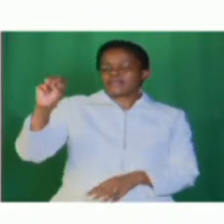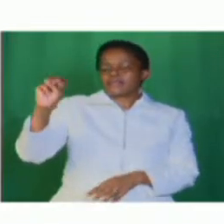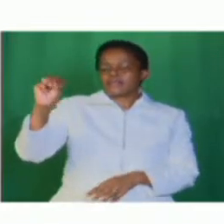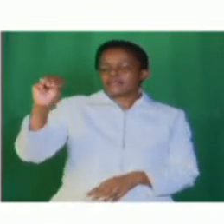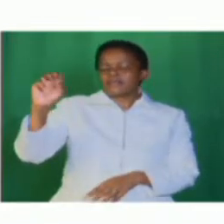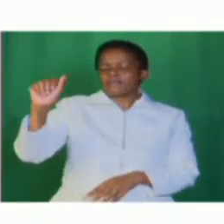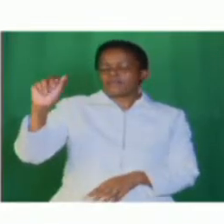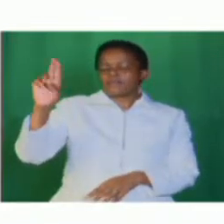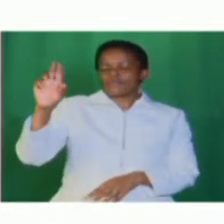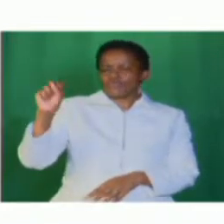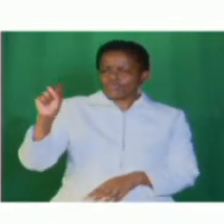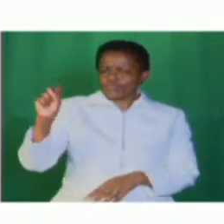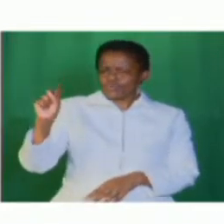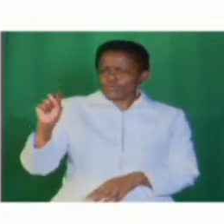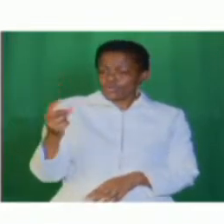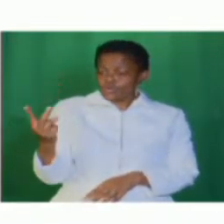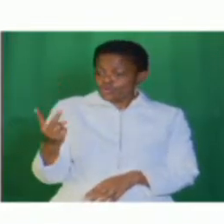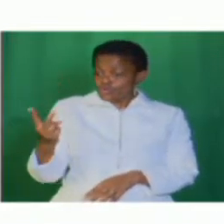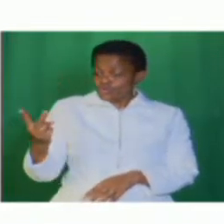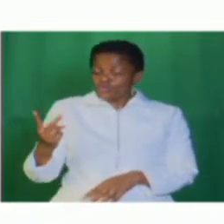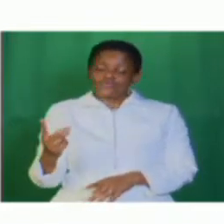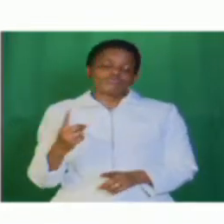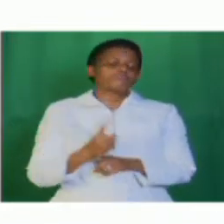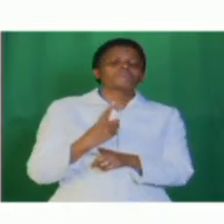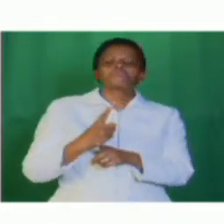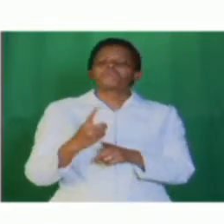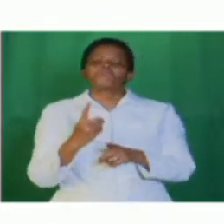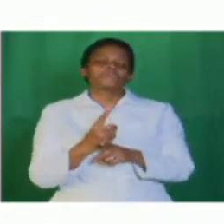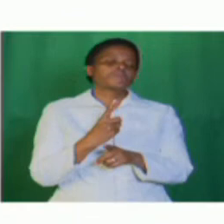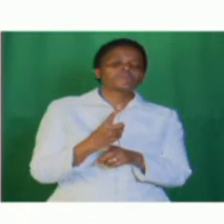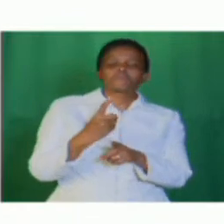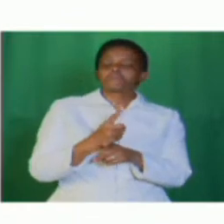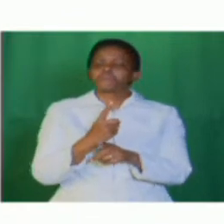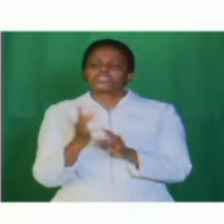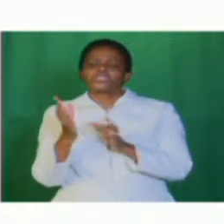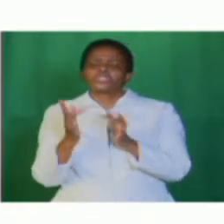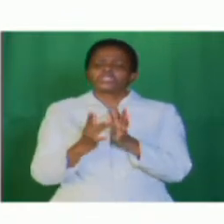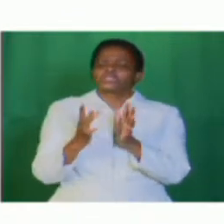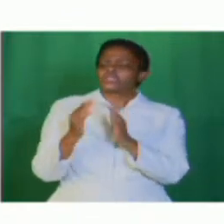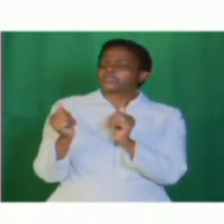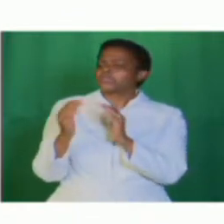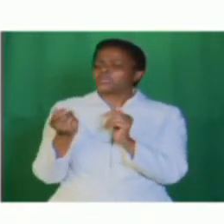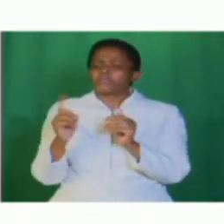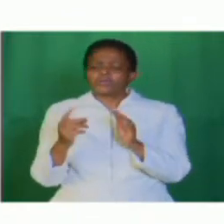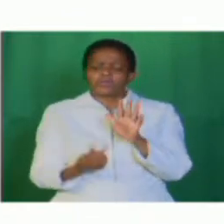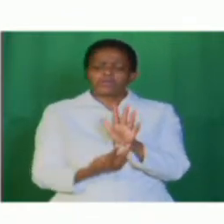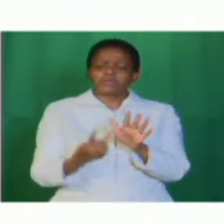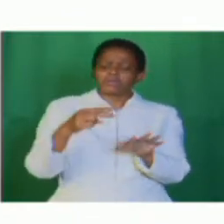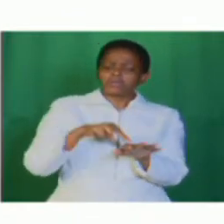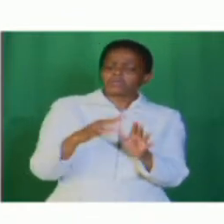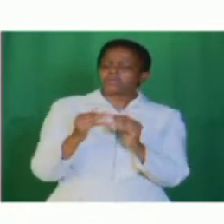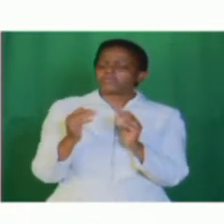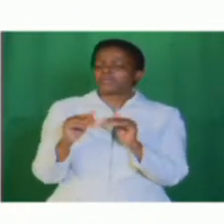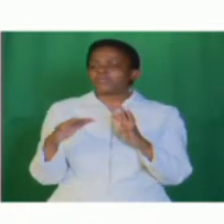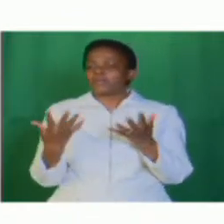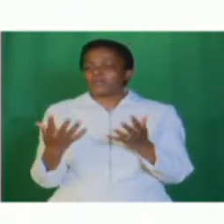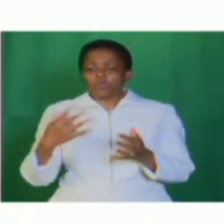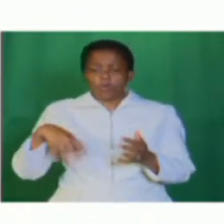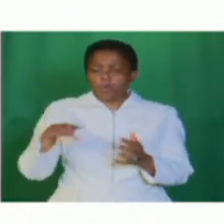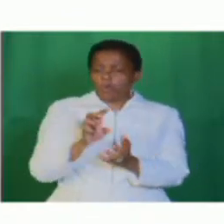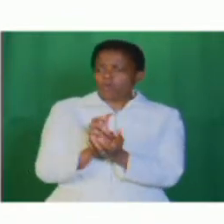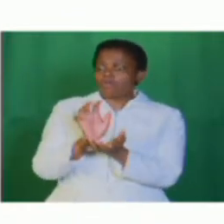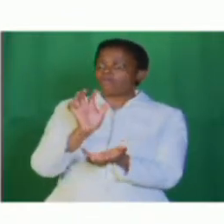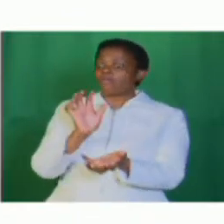talking about what had happened with Jesus Christ. This is the day in which Jesus Christ had resurrected. So everyone was